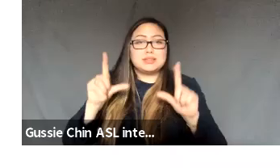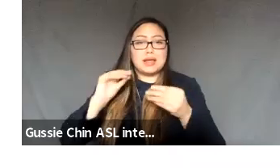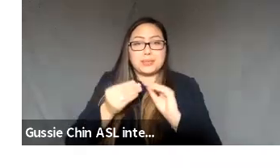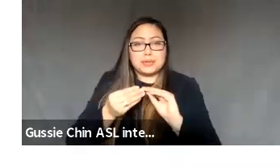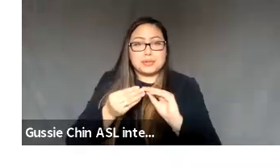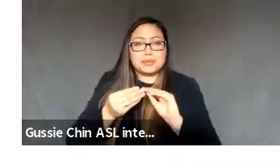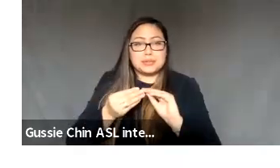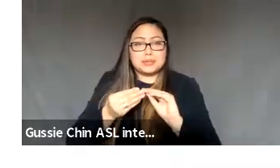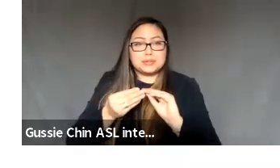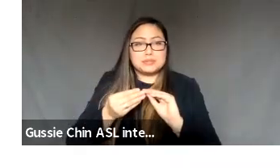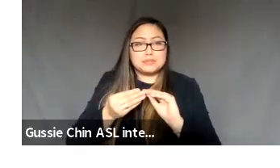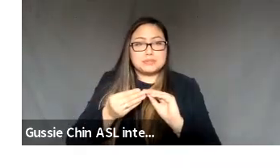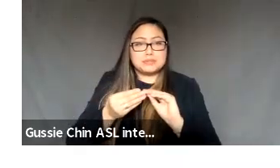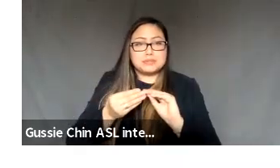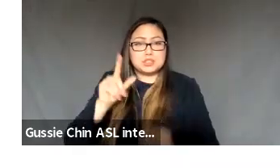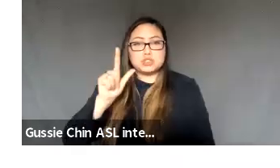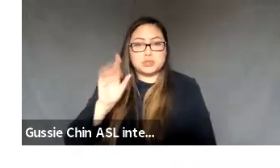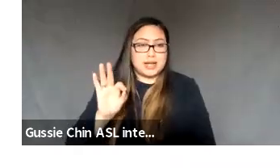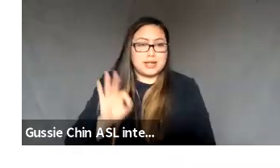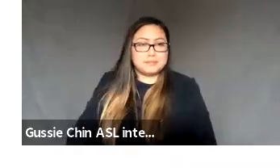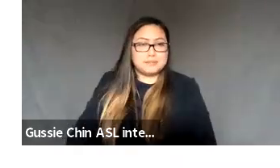the next slide, please, 20.